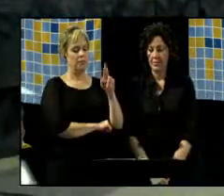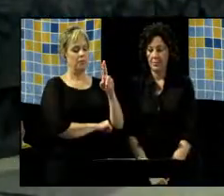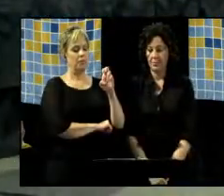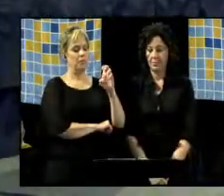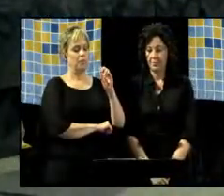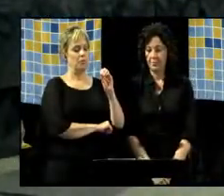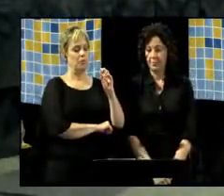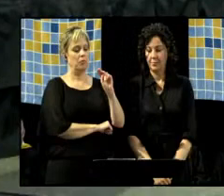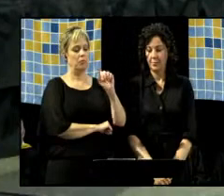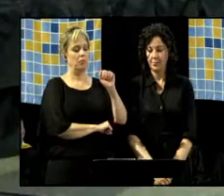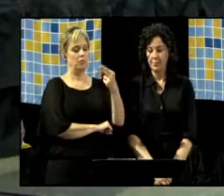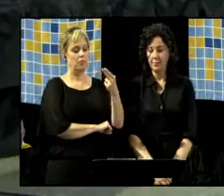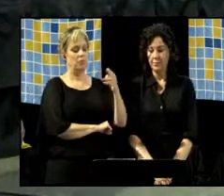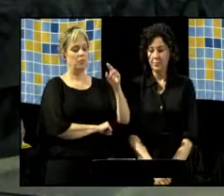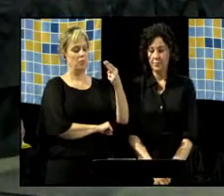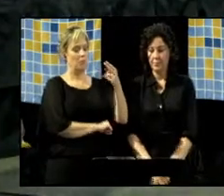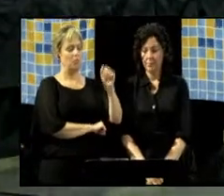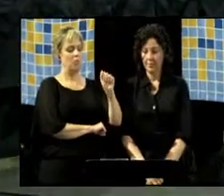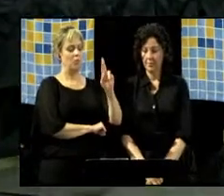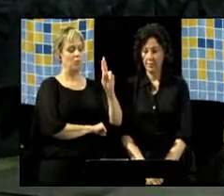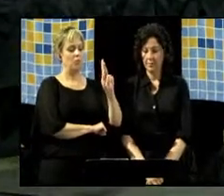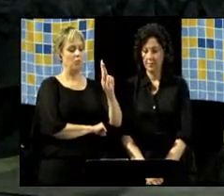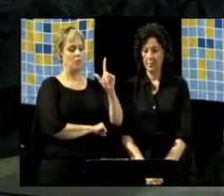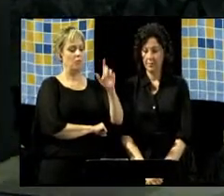Ariana Edna May Harkless.